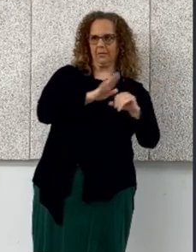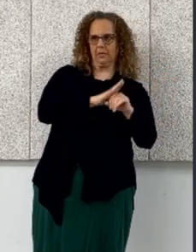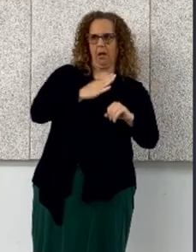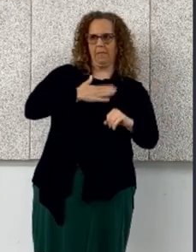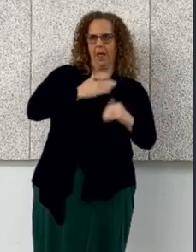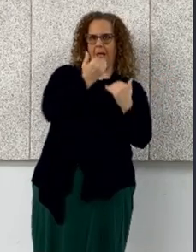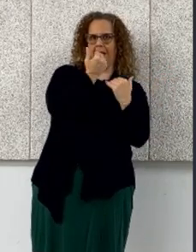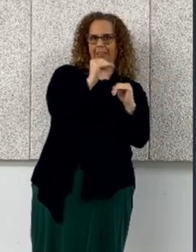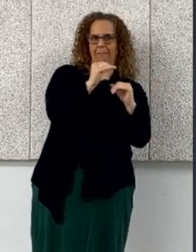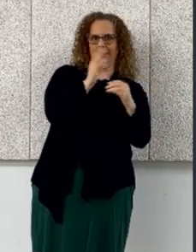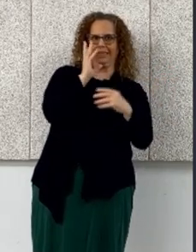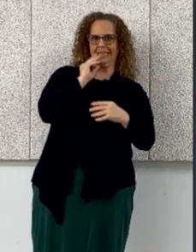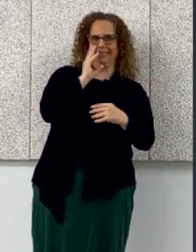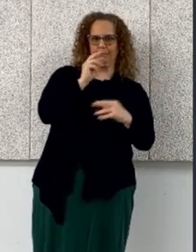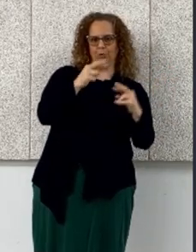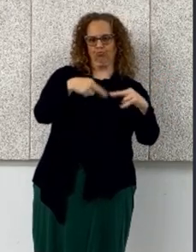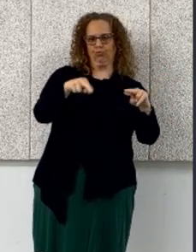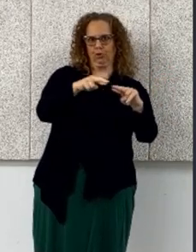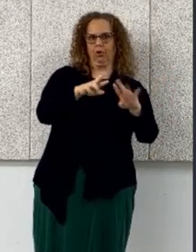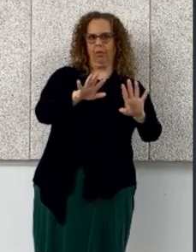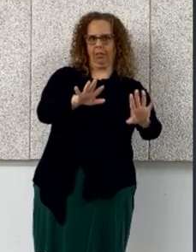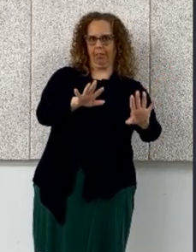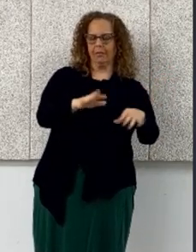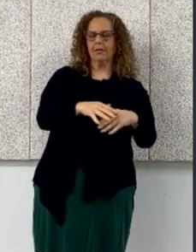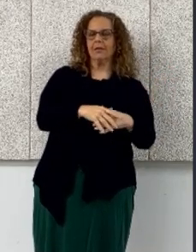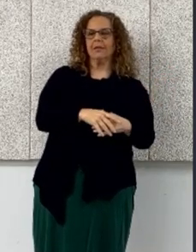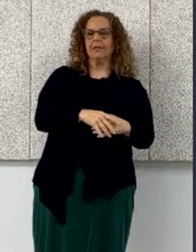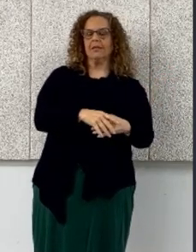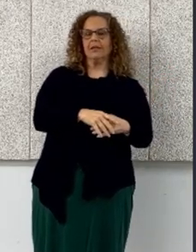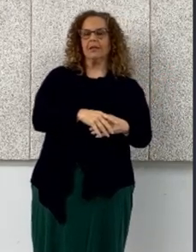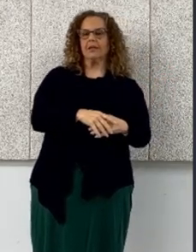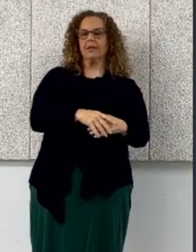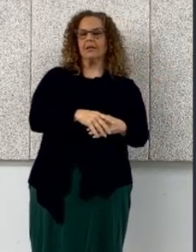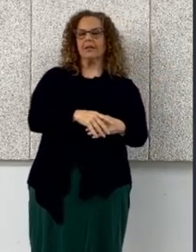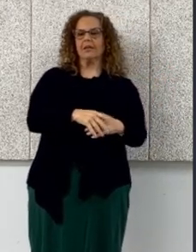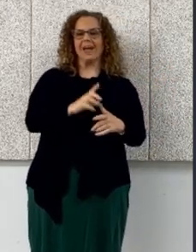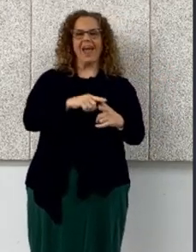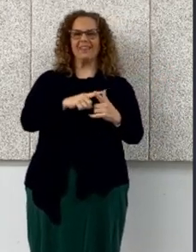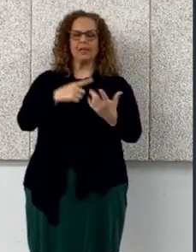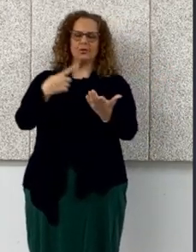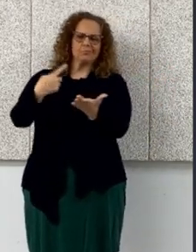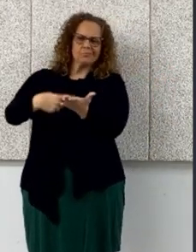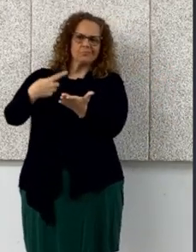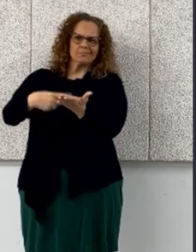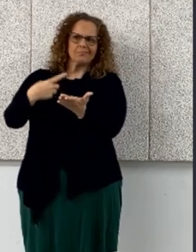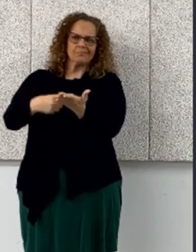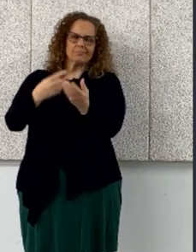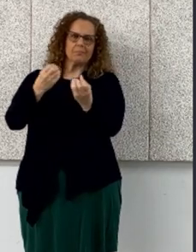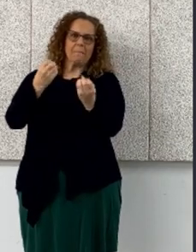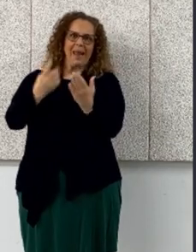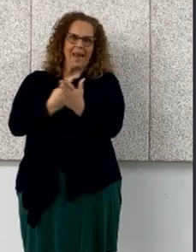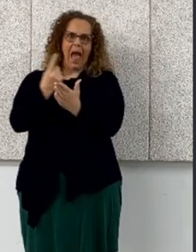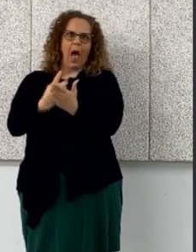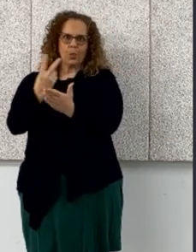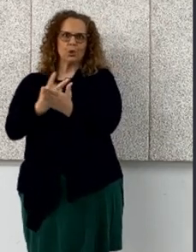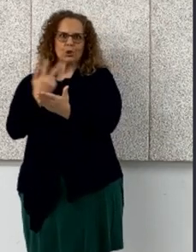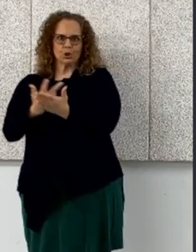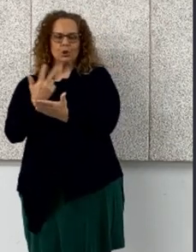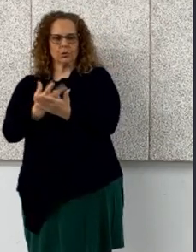experience in the regional world, but you know, and then you talk for hours about what you should